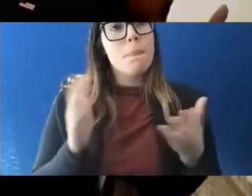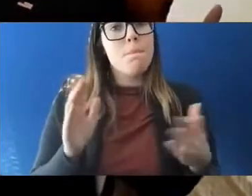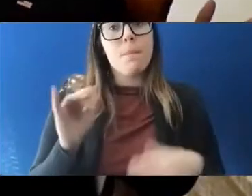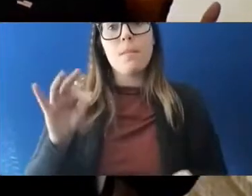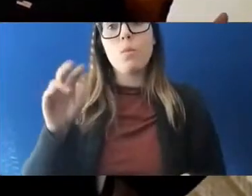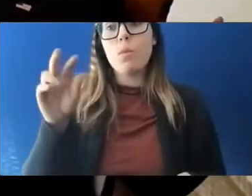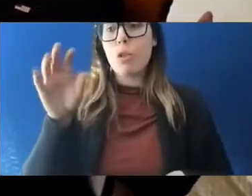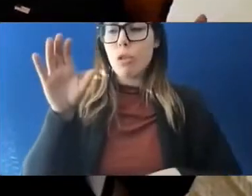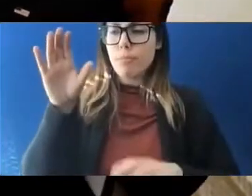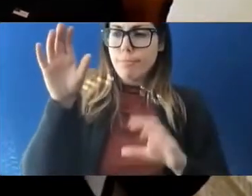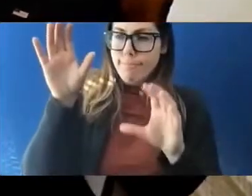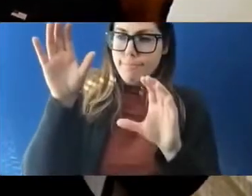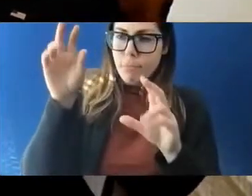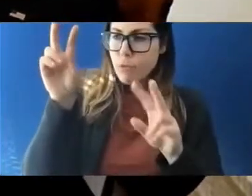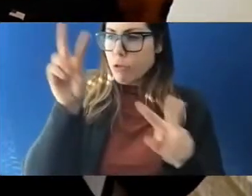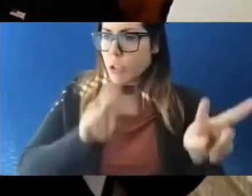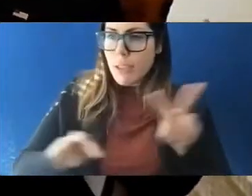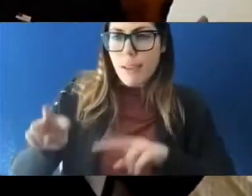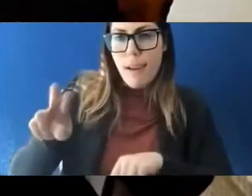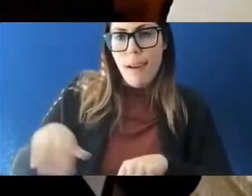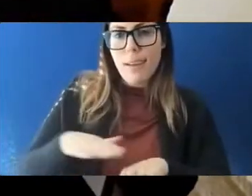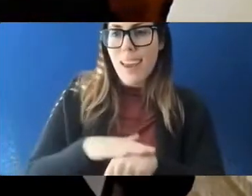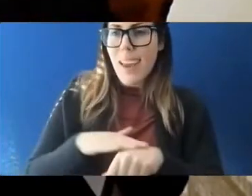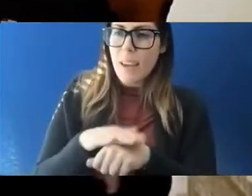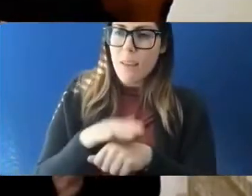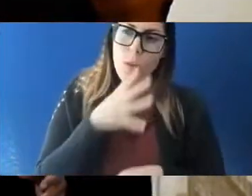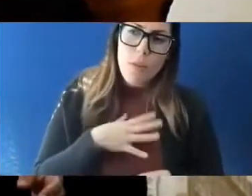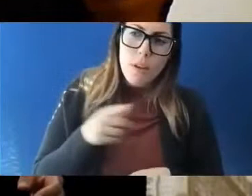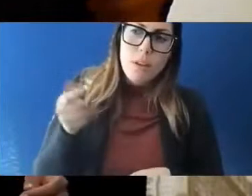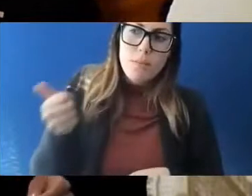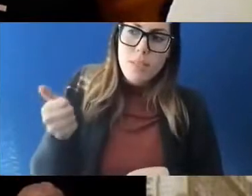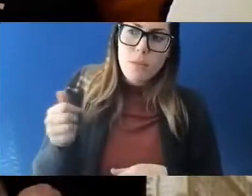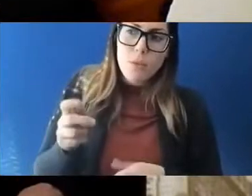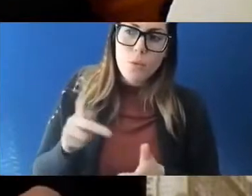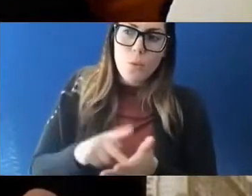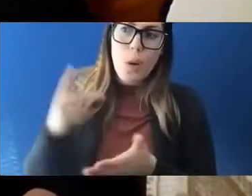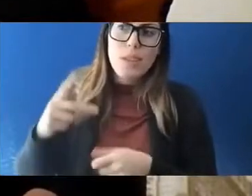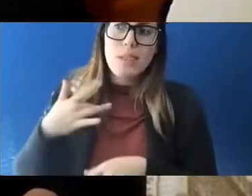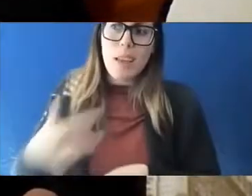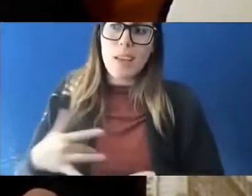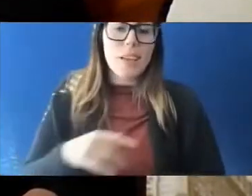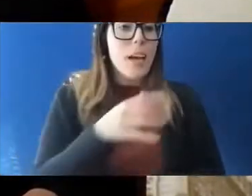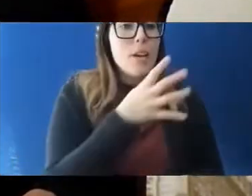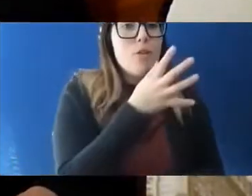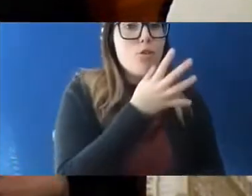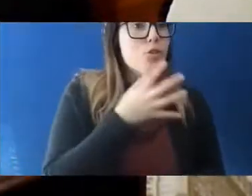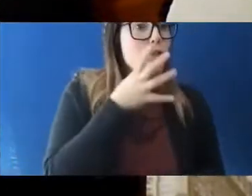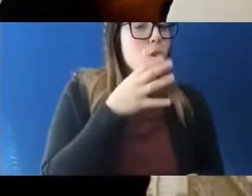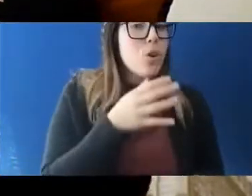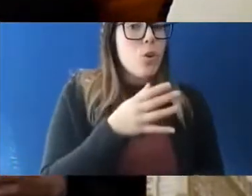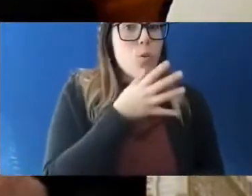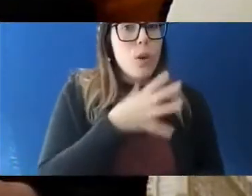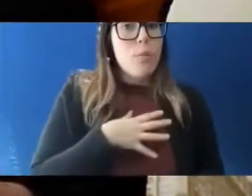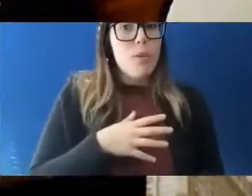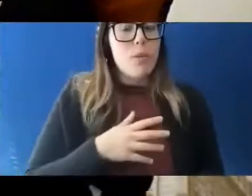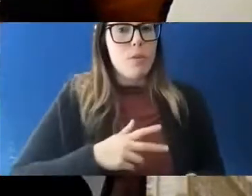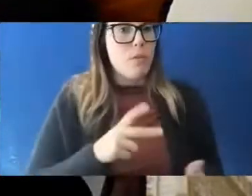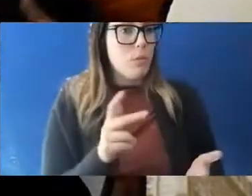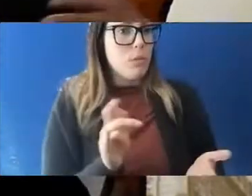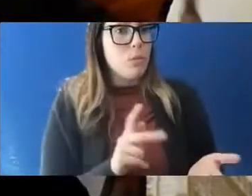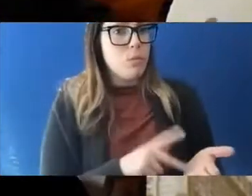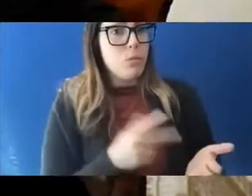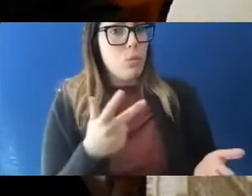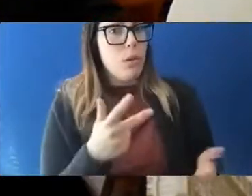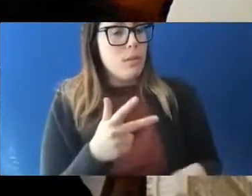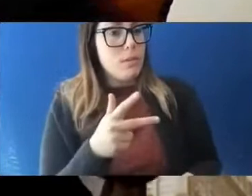we're looking at Native women, they're twice as likely, rural women are 60% more likely. So we are thinking